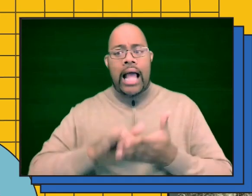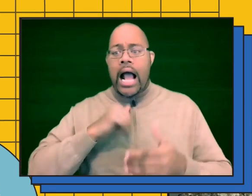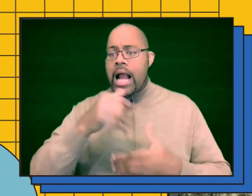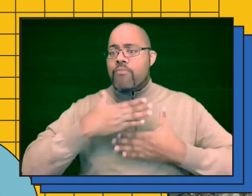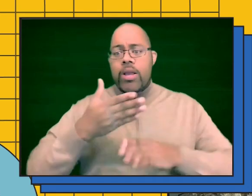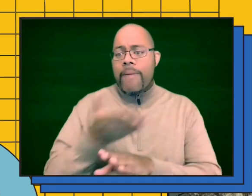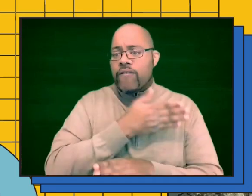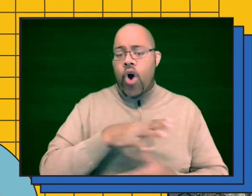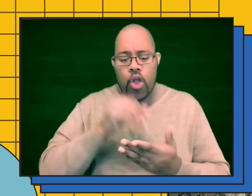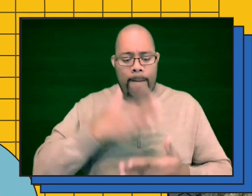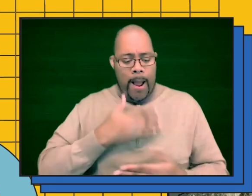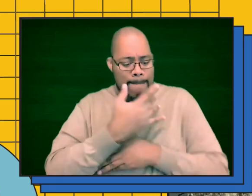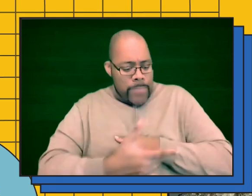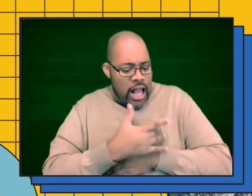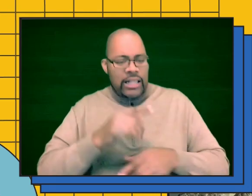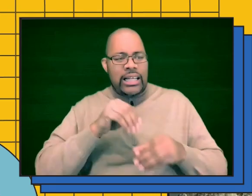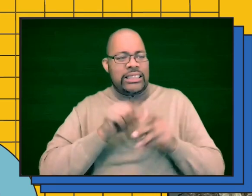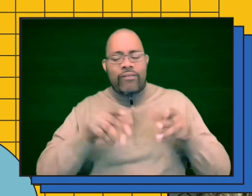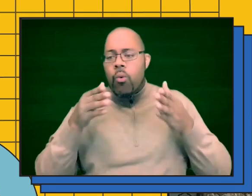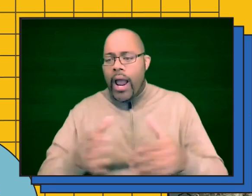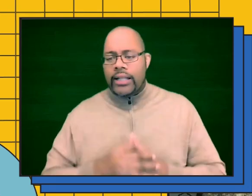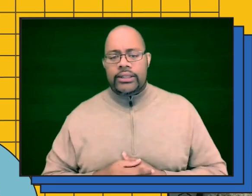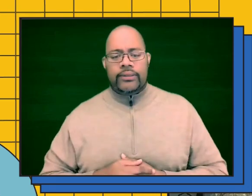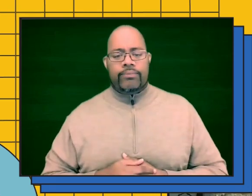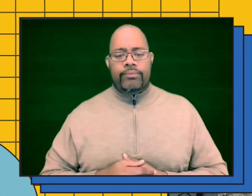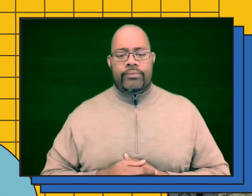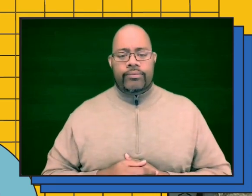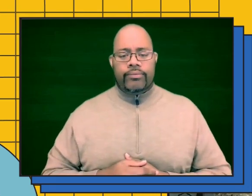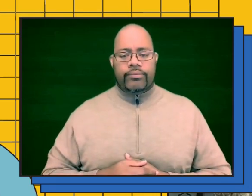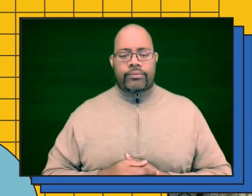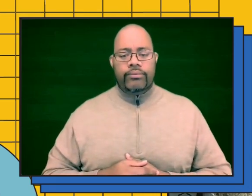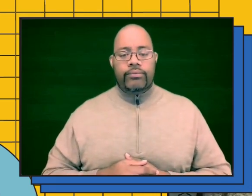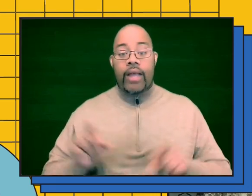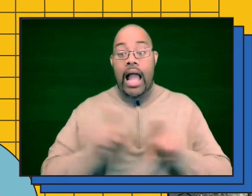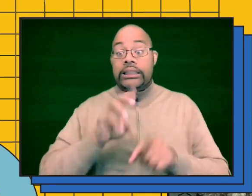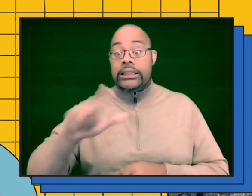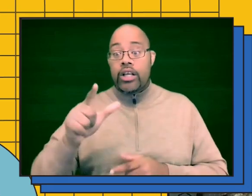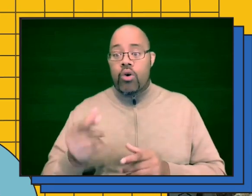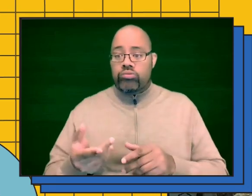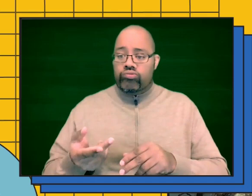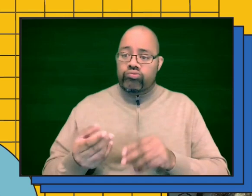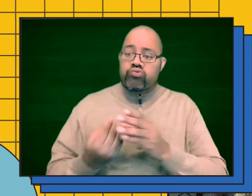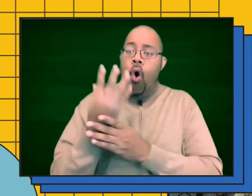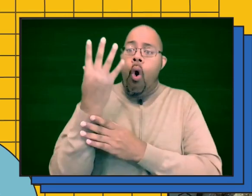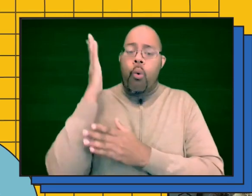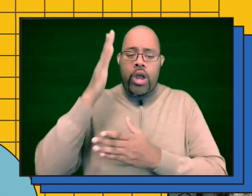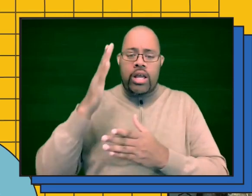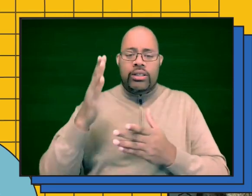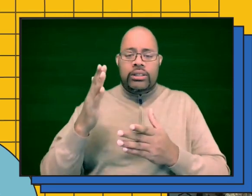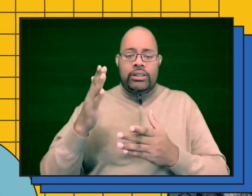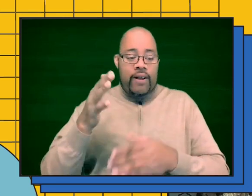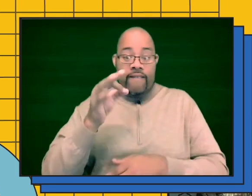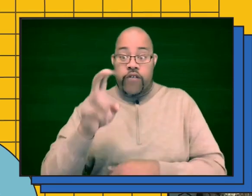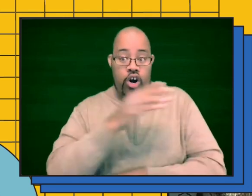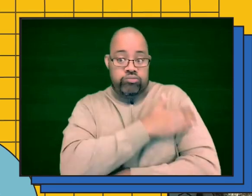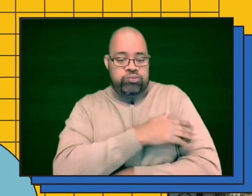breathed before, to learn my blood in ways I didn't know it. As the Weddell seal grows, she will